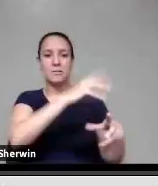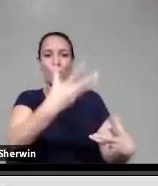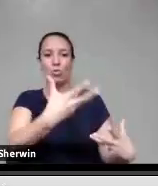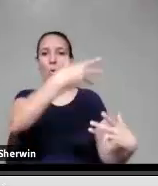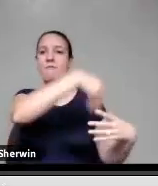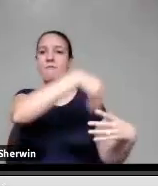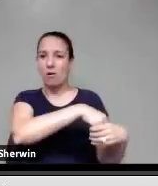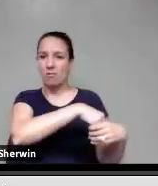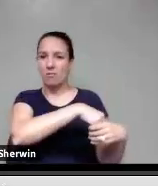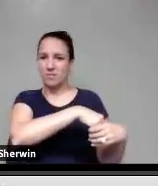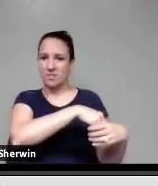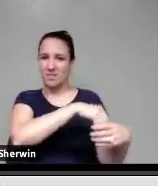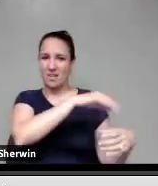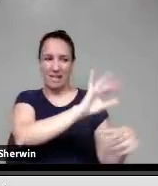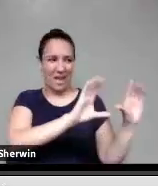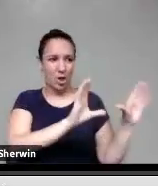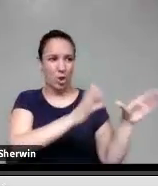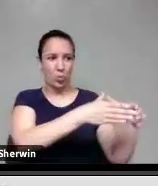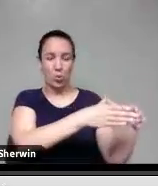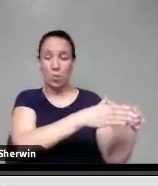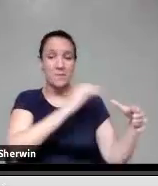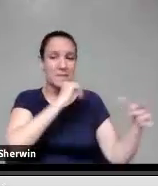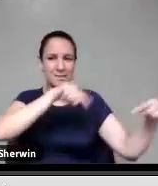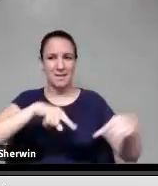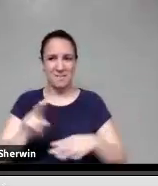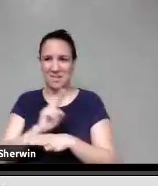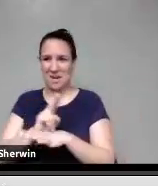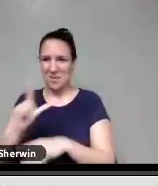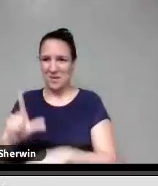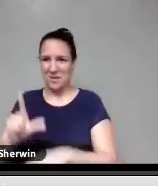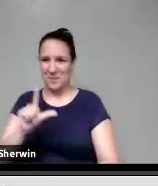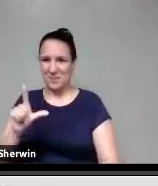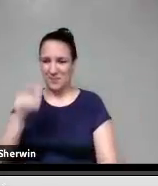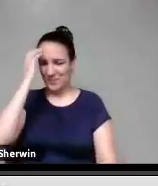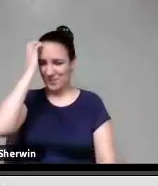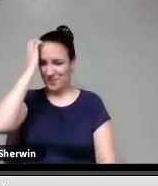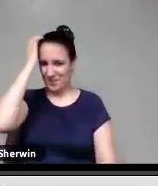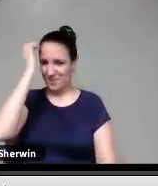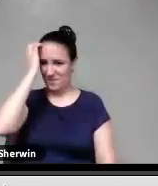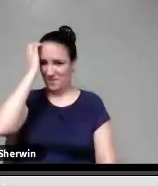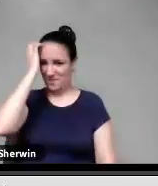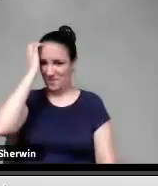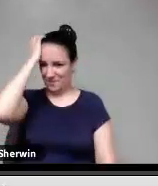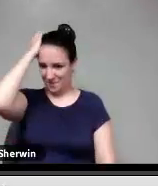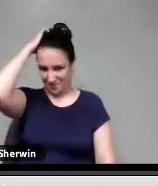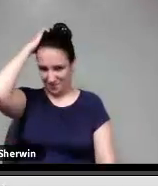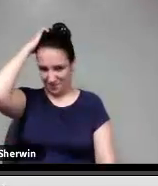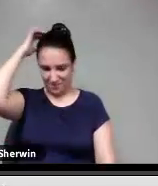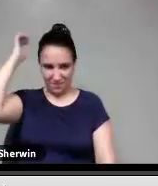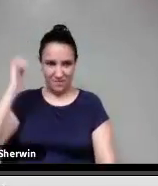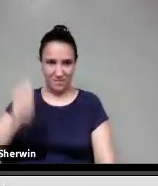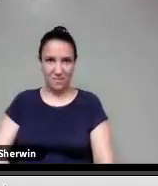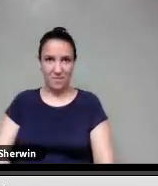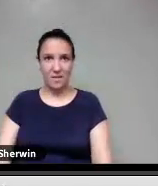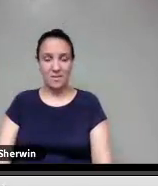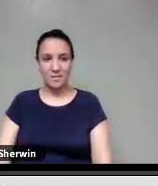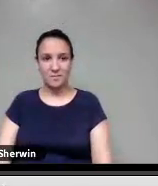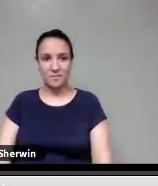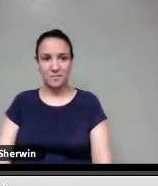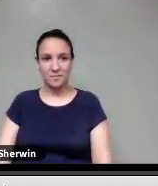whole group of people in their lives that the group has not used the library. So maybe talk to those people on the front